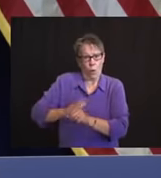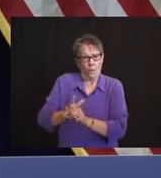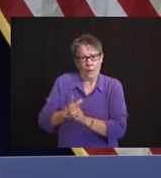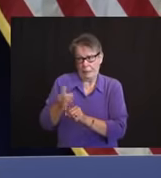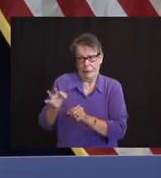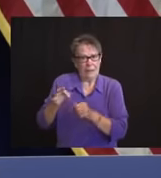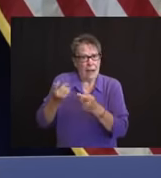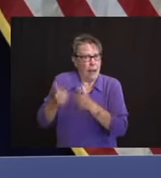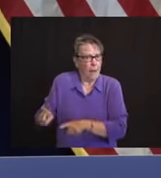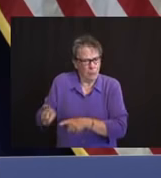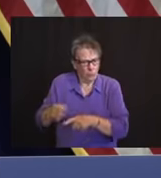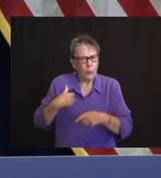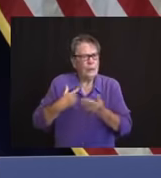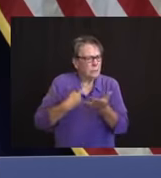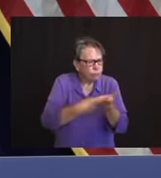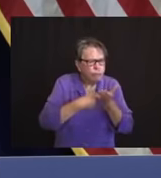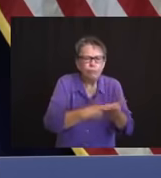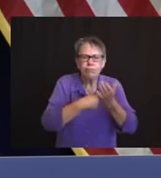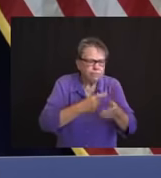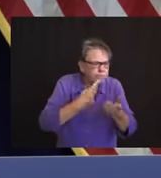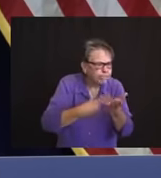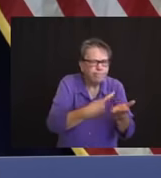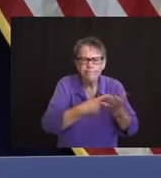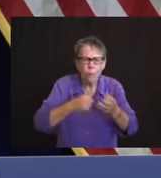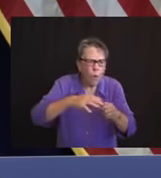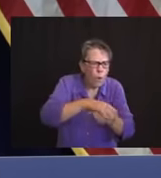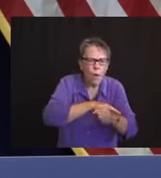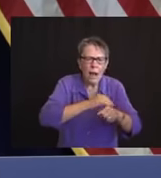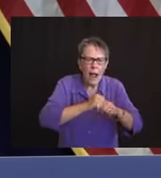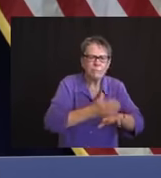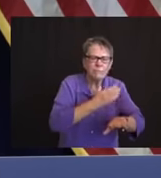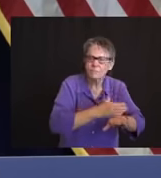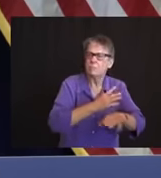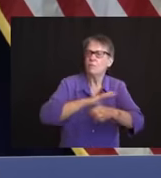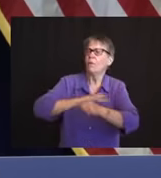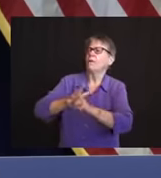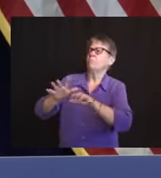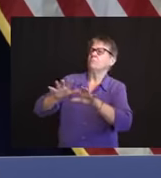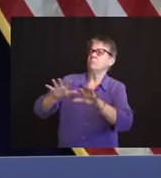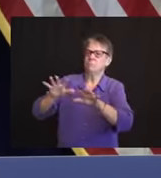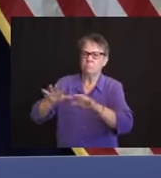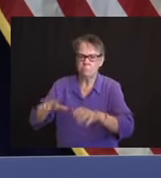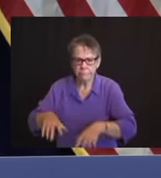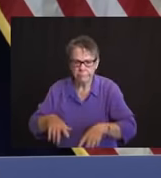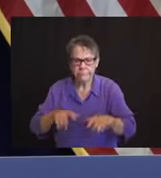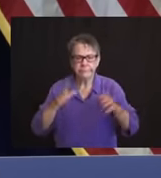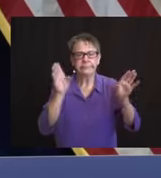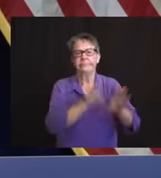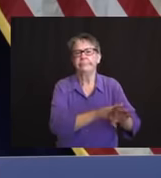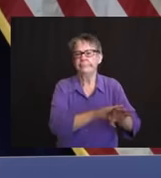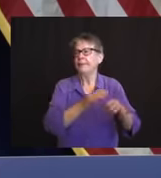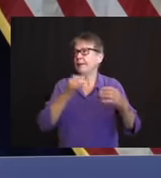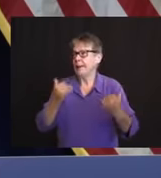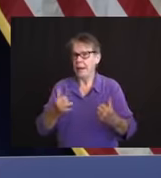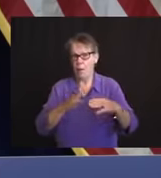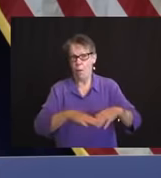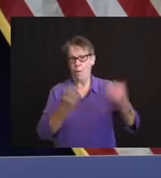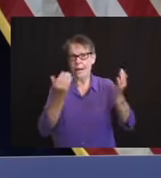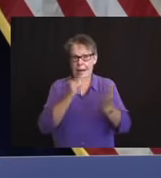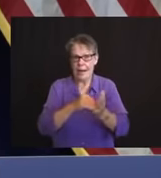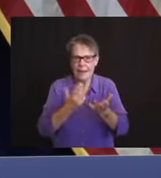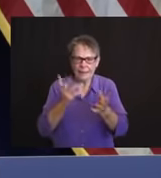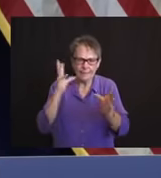It strengthened the civic and economic foundation of the city, which is going to help speed the city's recovery from